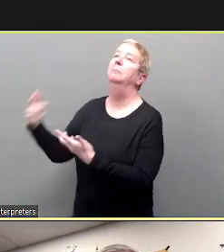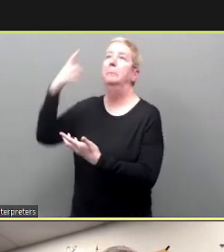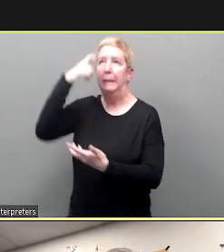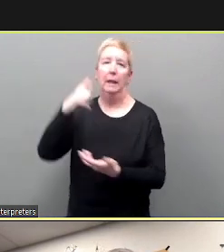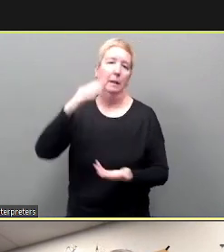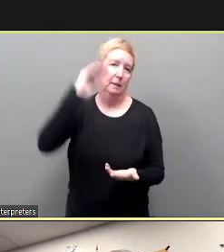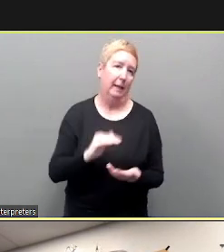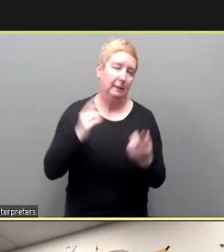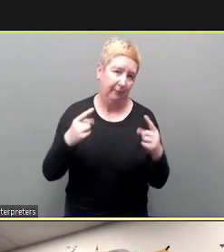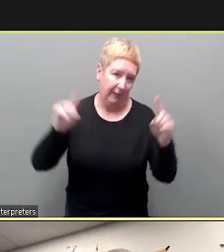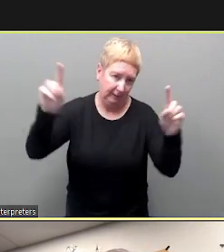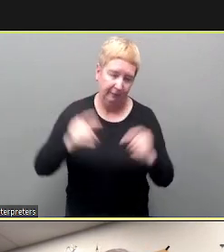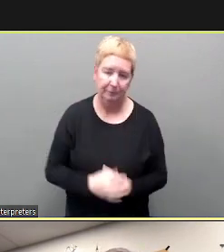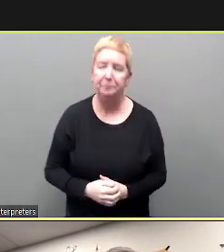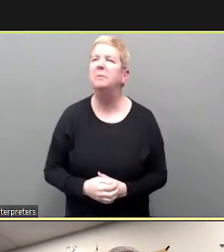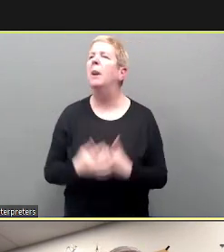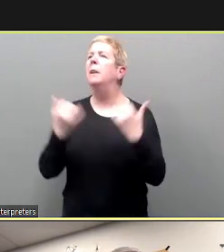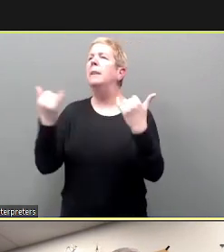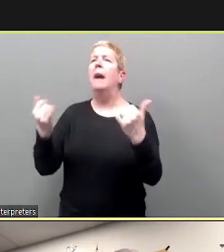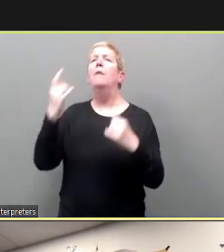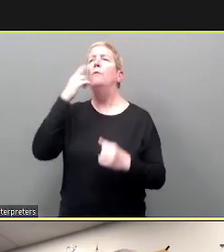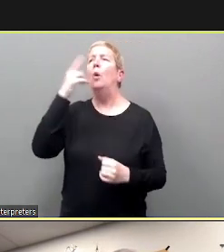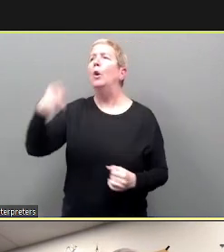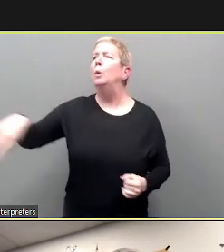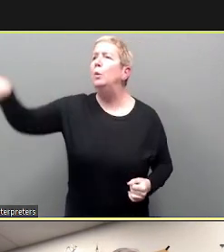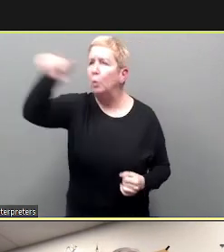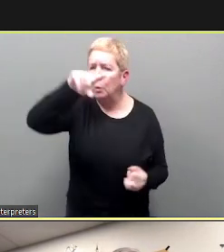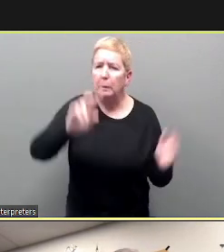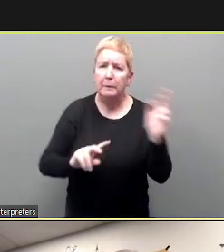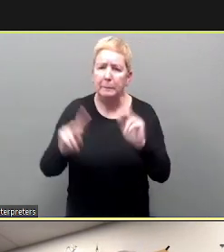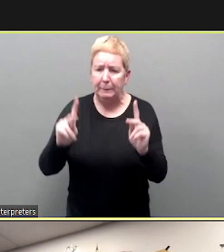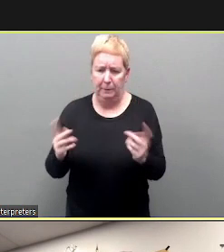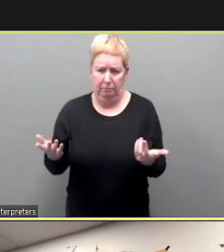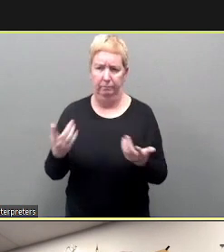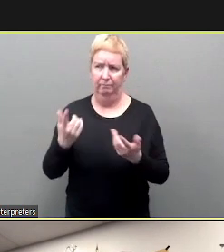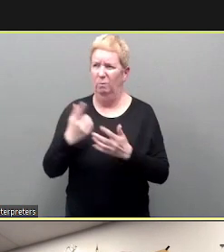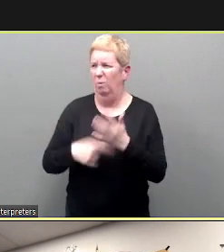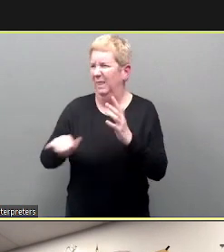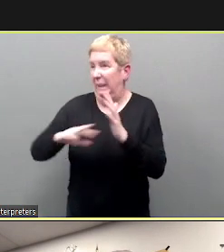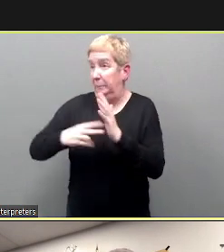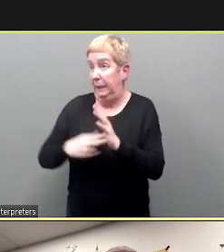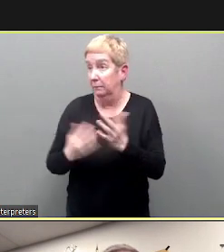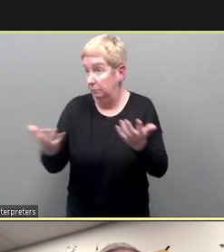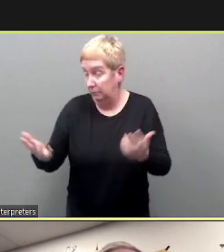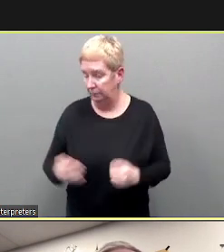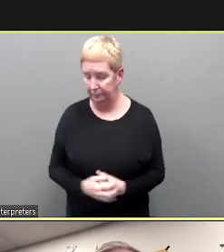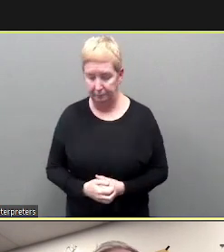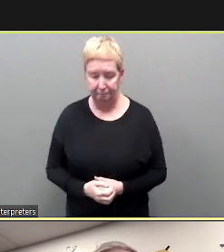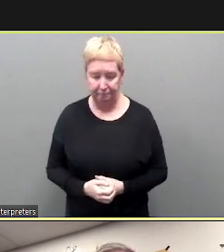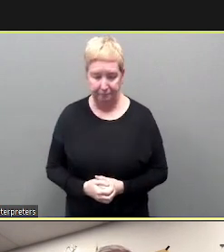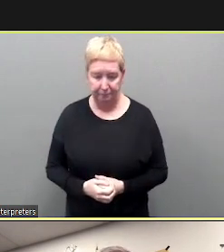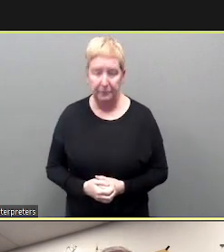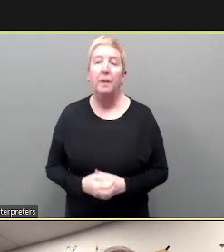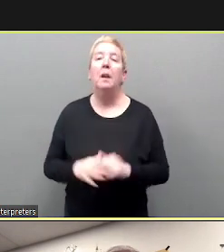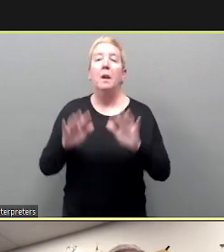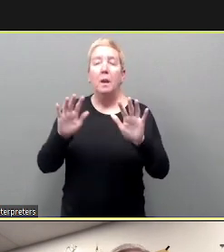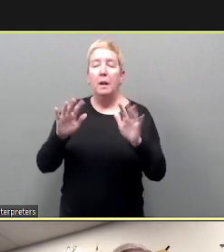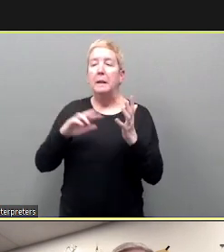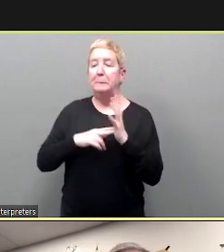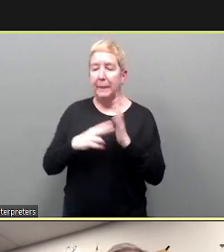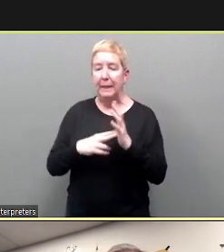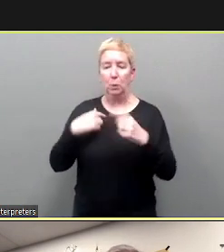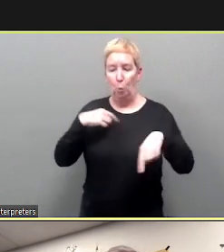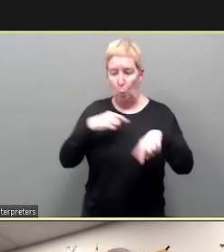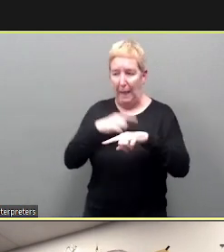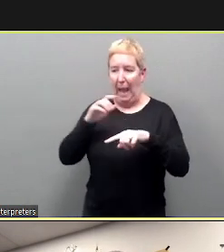for the average viewer or reader? Well, number one, we are having to control where and how